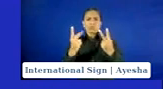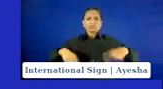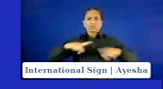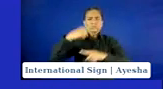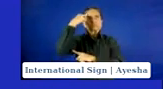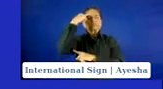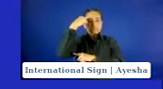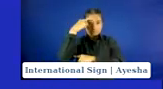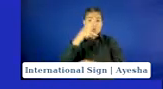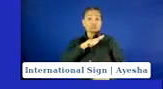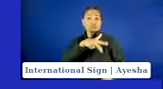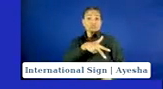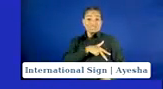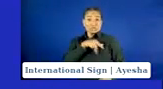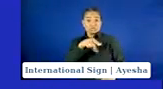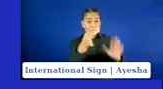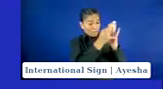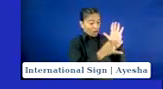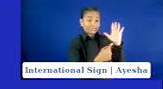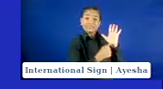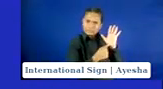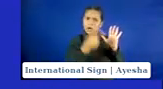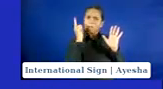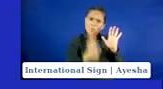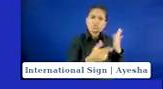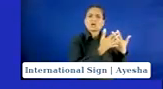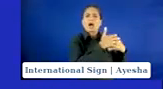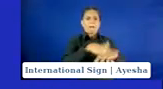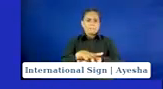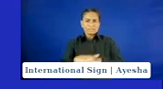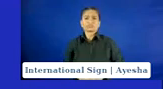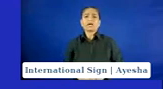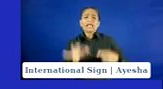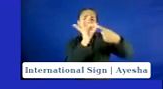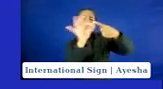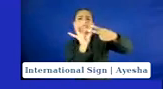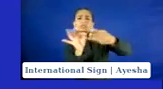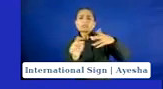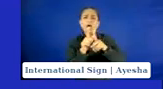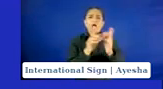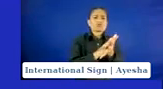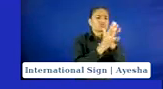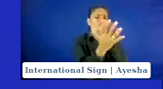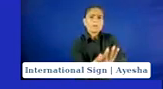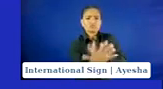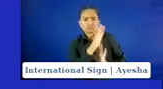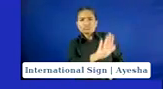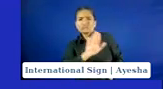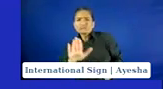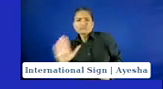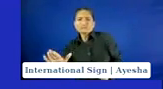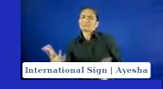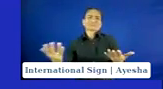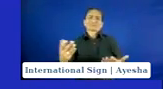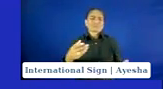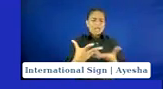will leave the details of transforming some of this inclusive social protection policy actions to implementation